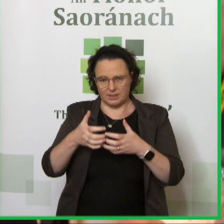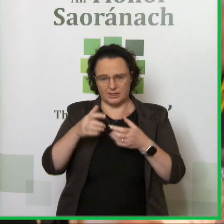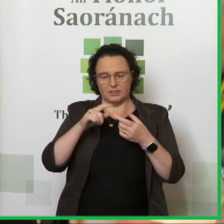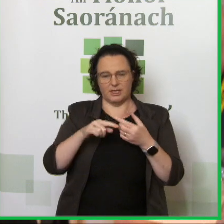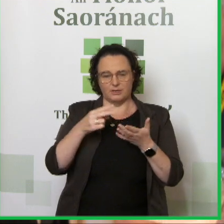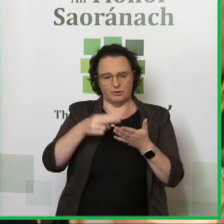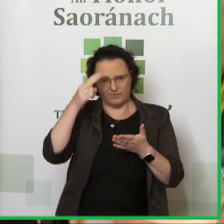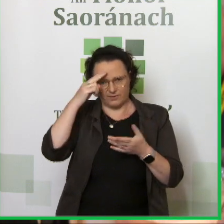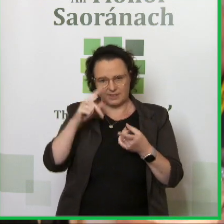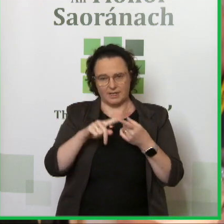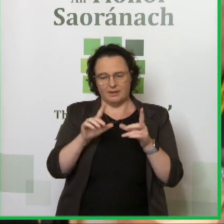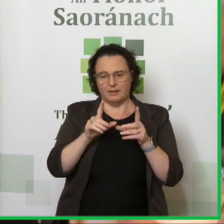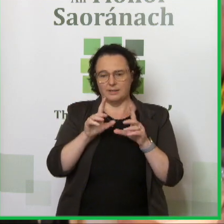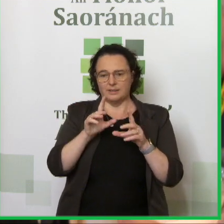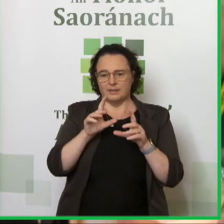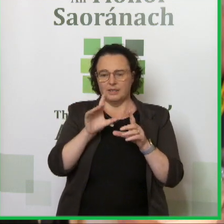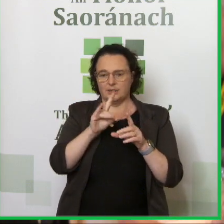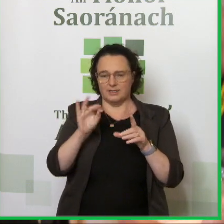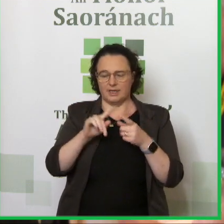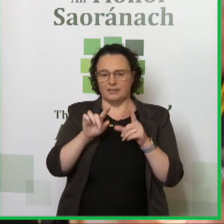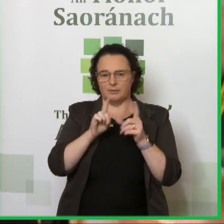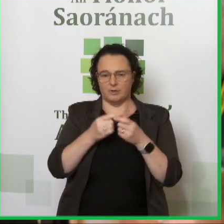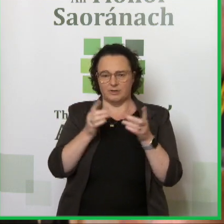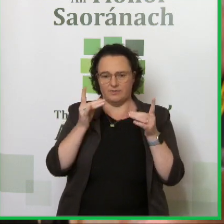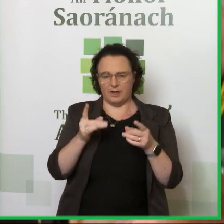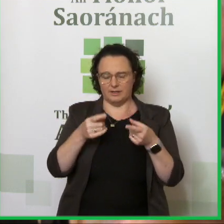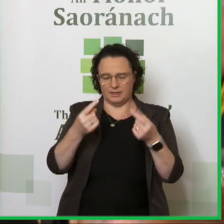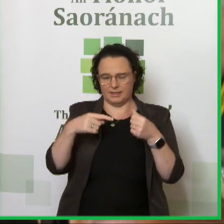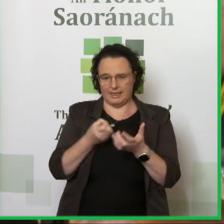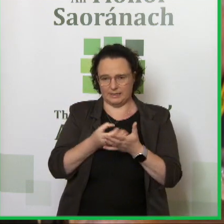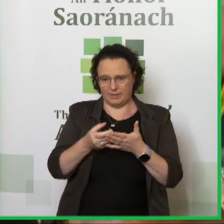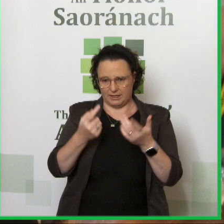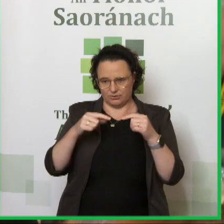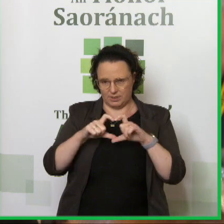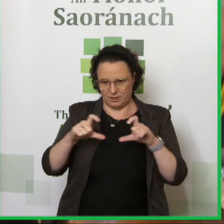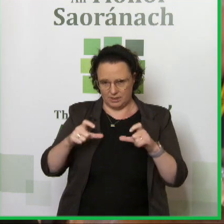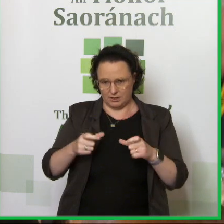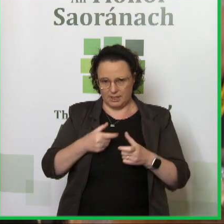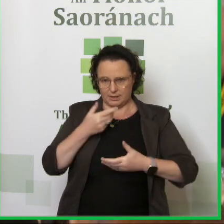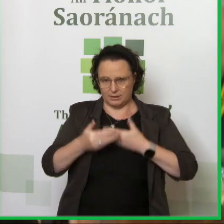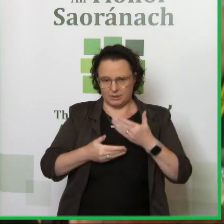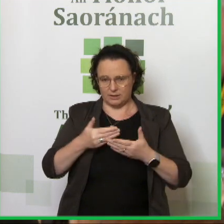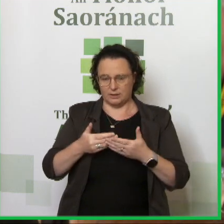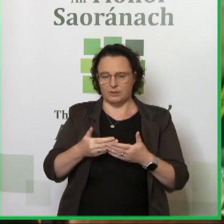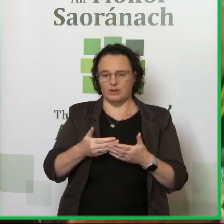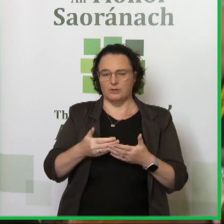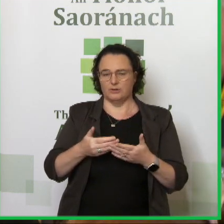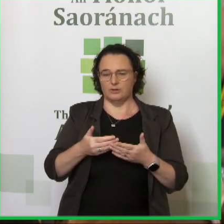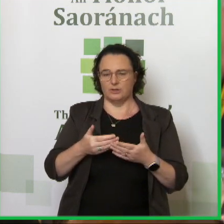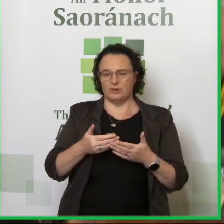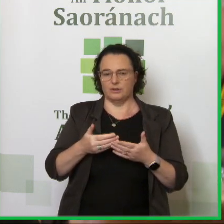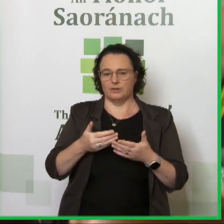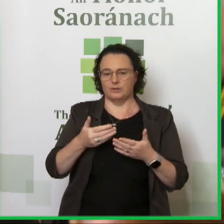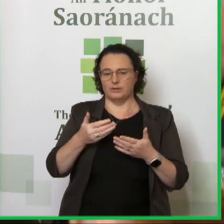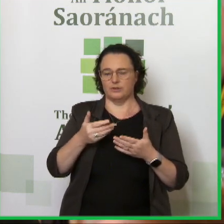the service. And add to the explanatory narrative that to integrate the